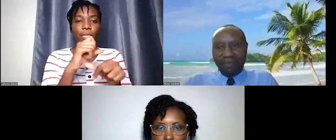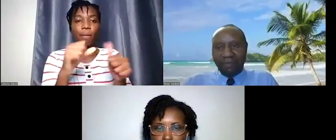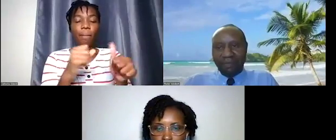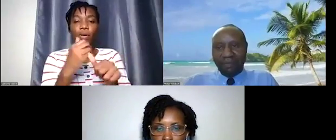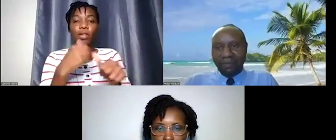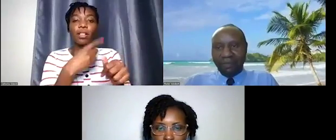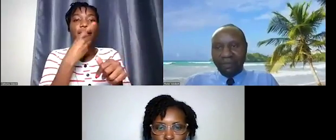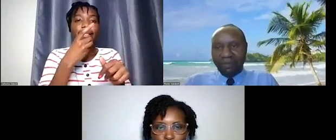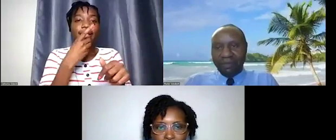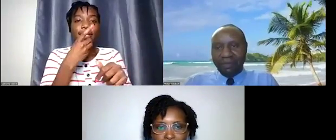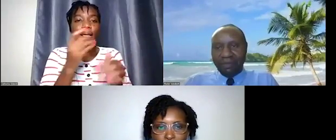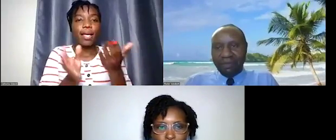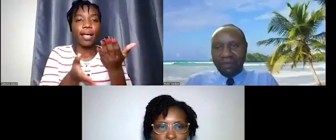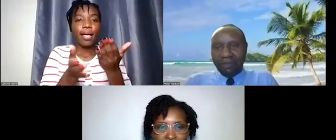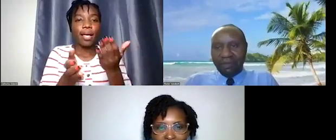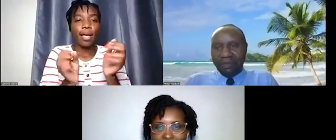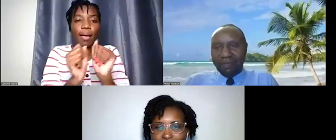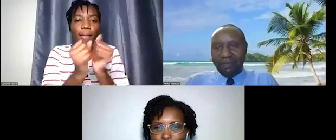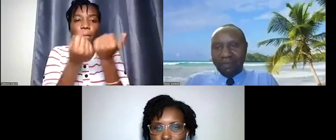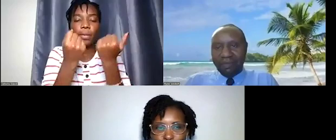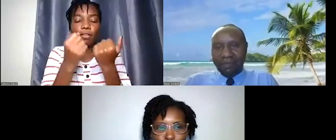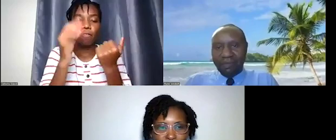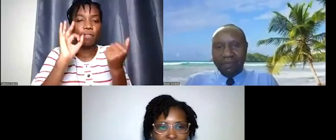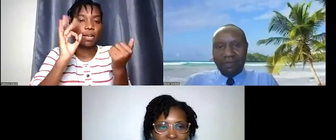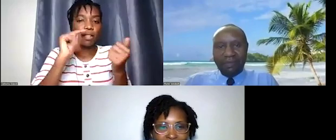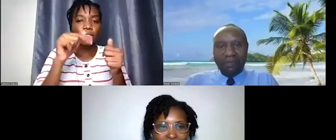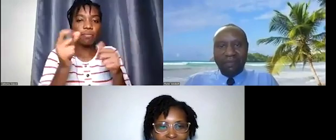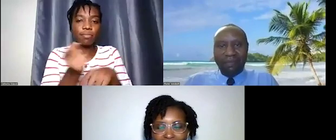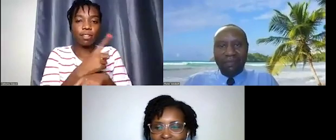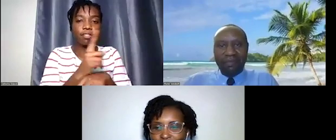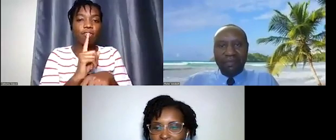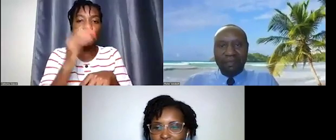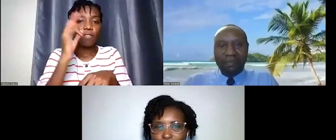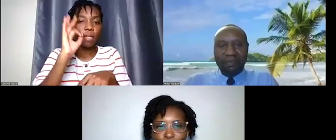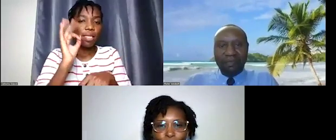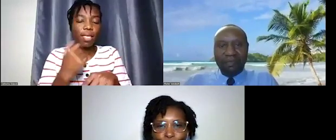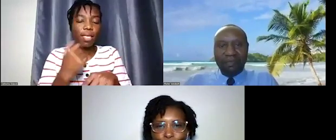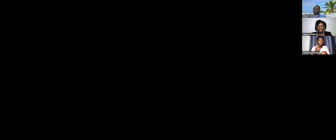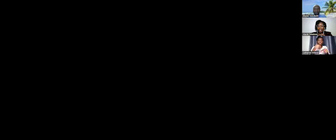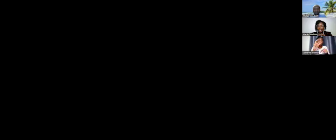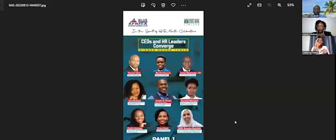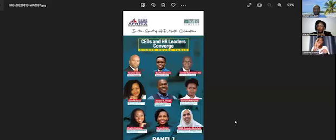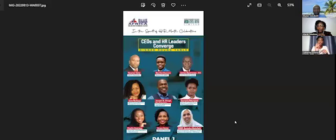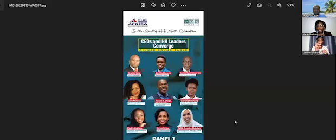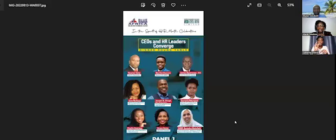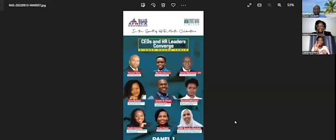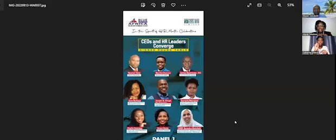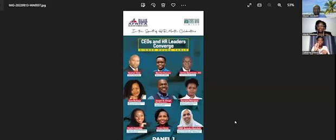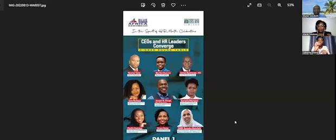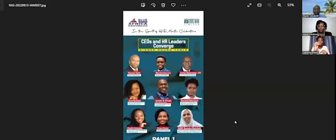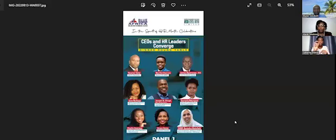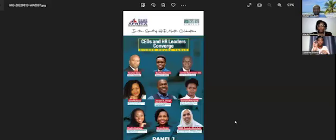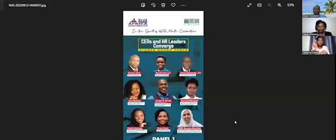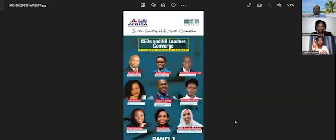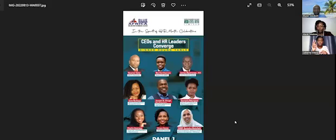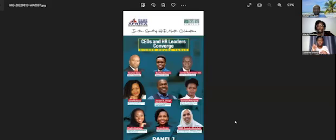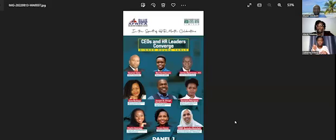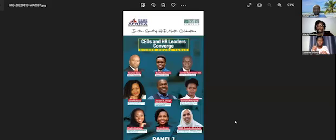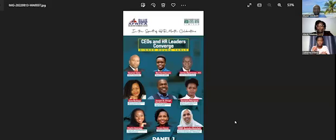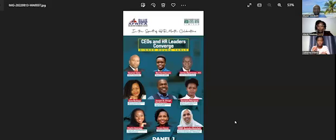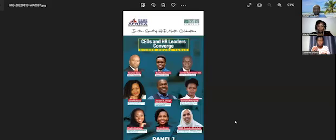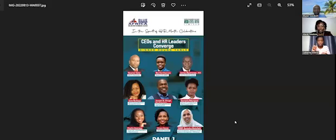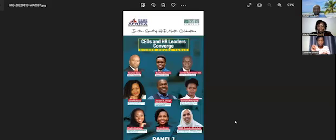month. Friday, we are going to be slaying at Radisson Blue. And I hope you guys are coming, all of